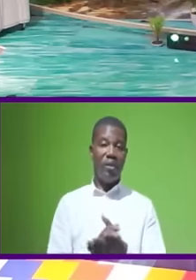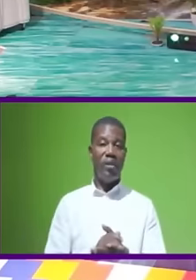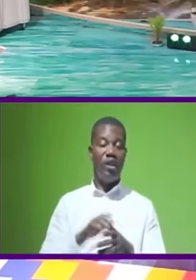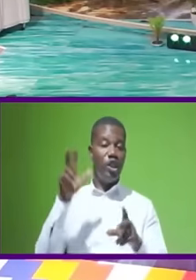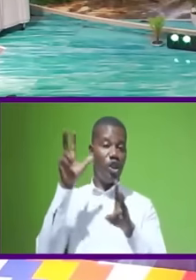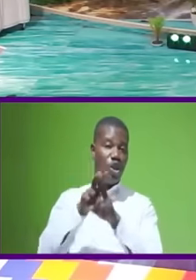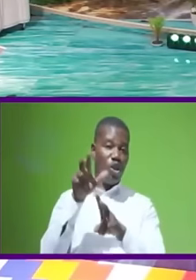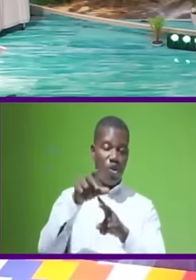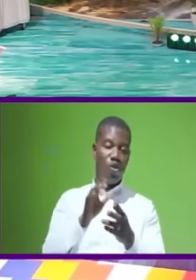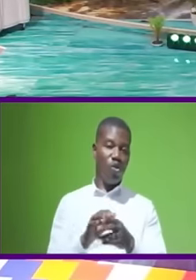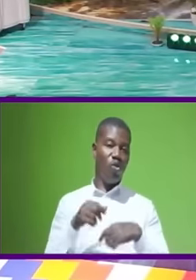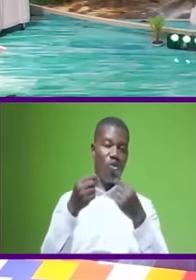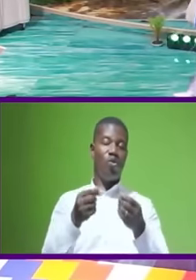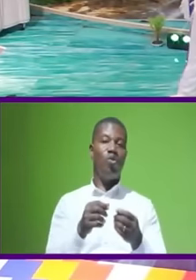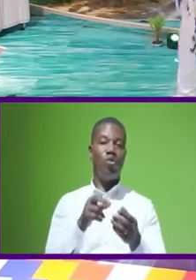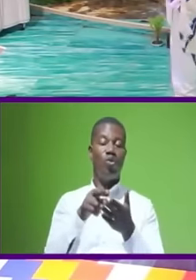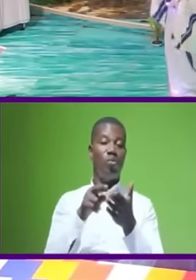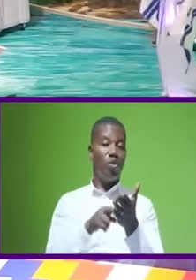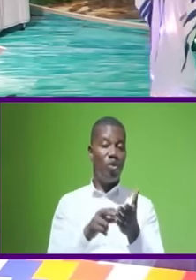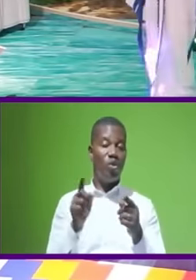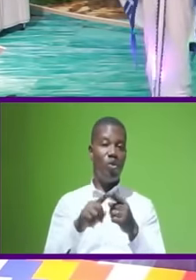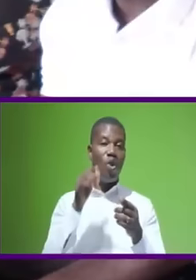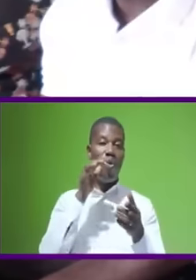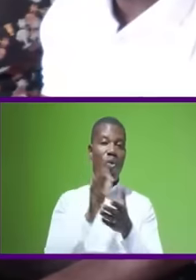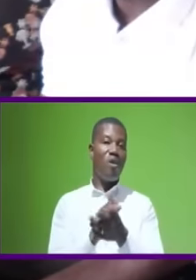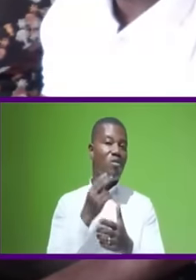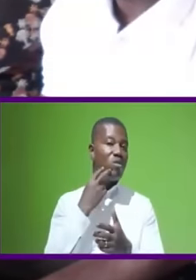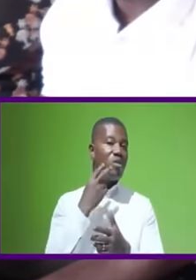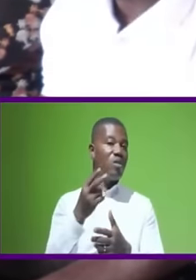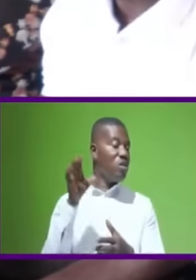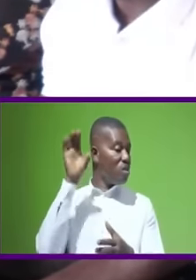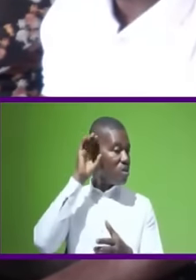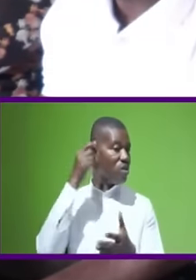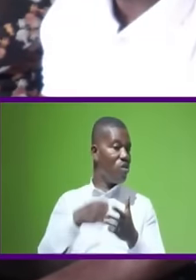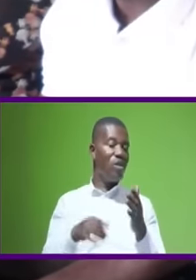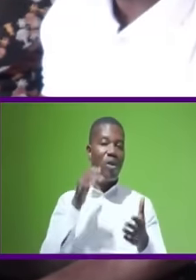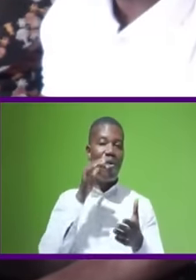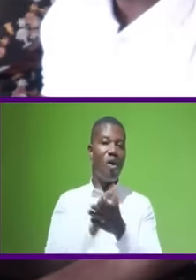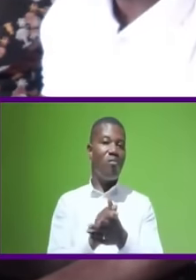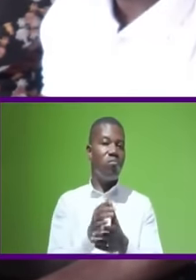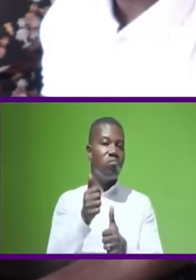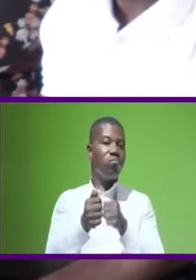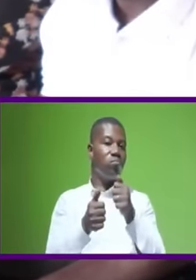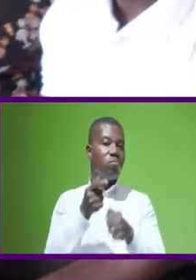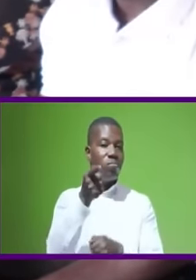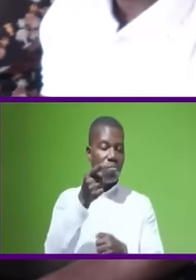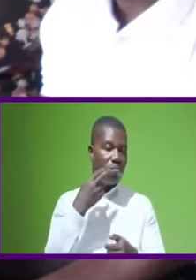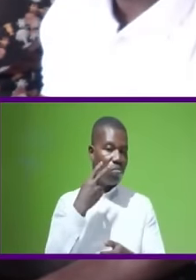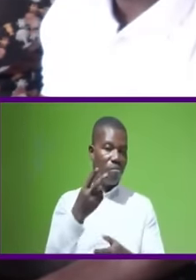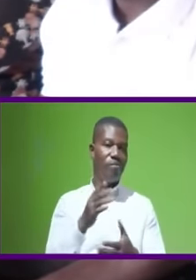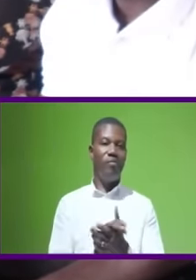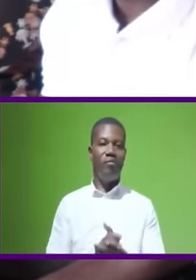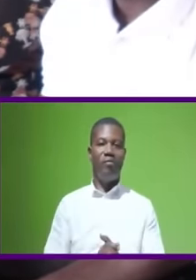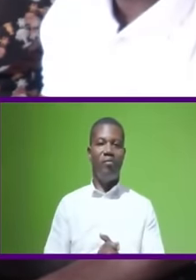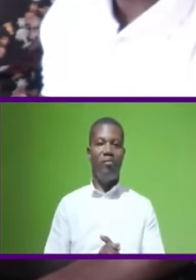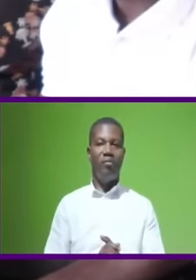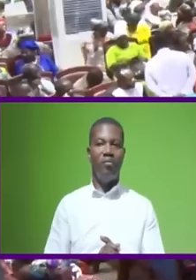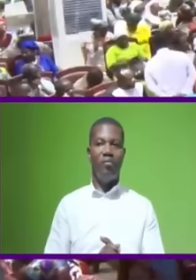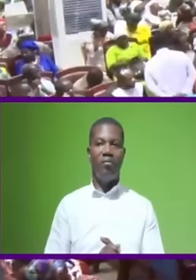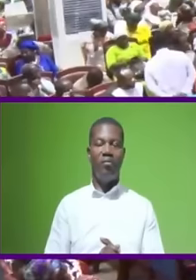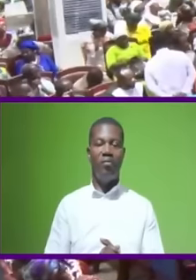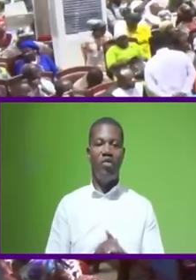You get deceived by a man and then go and then talk to the wife about it. You hear what the wife will tell